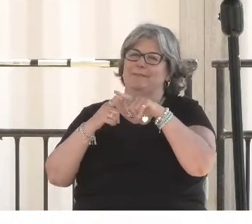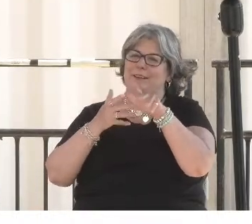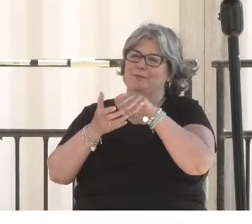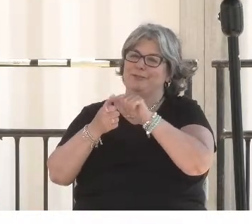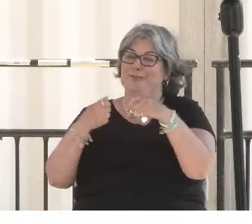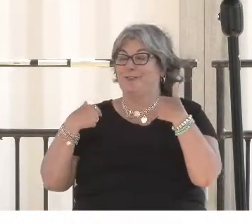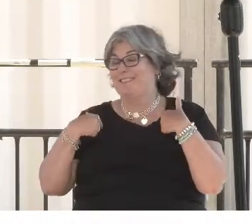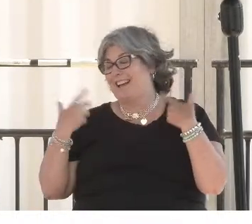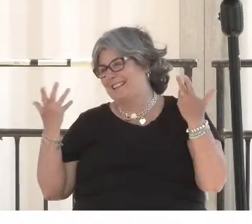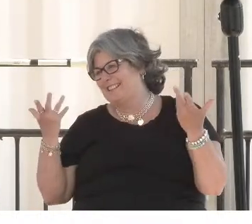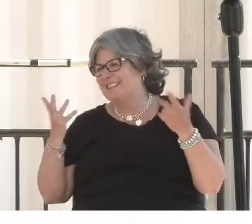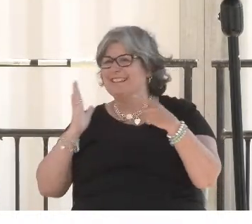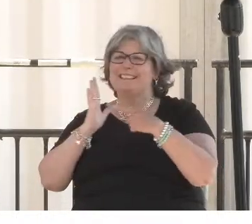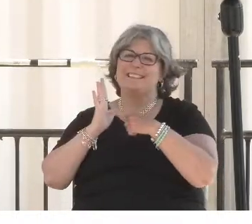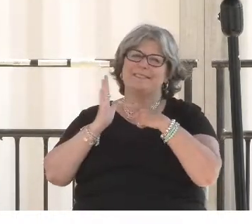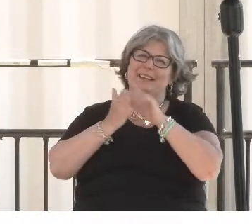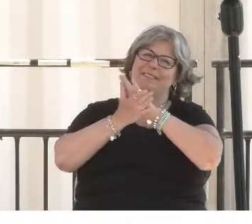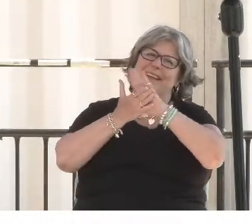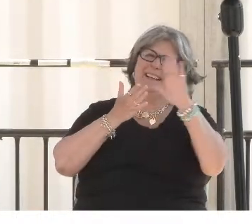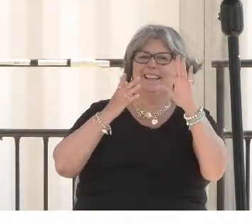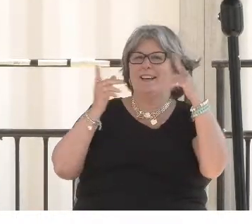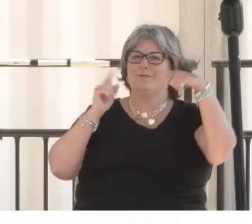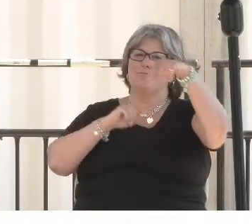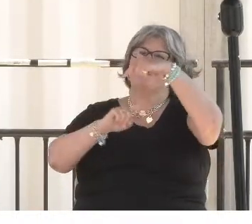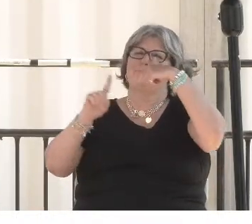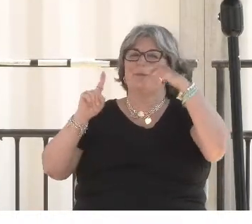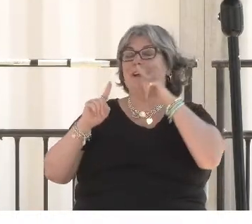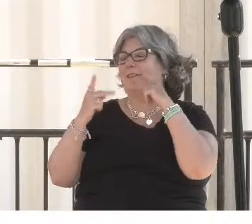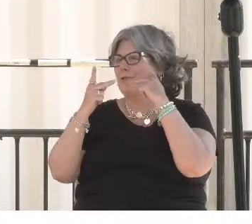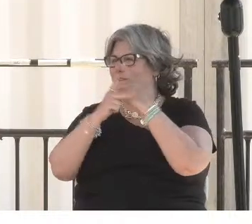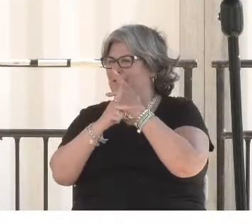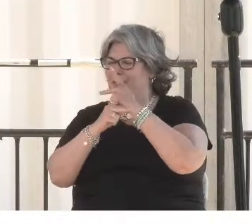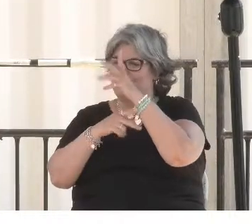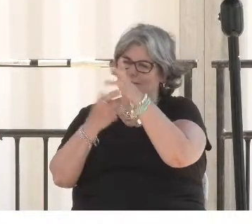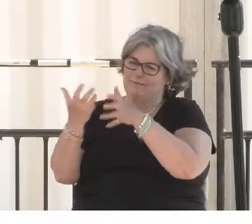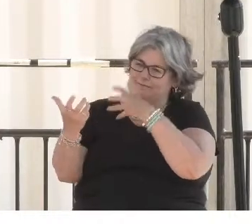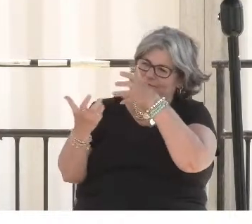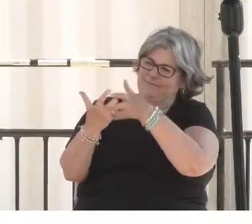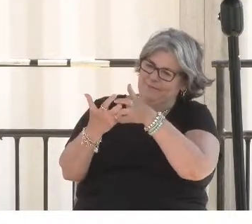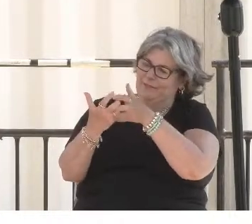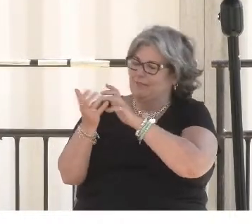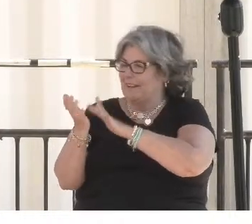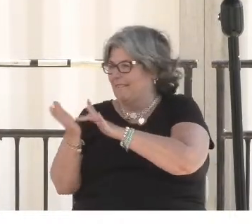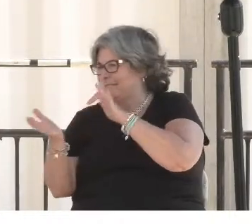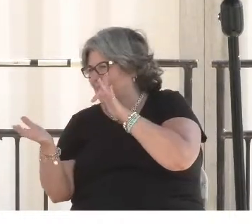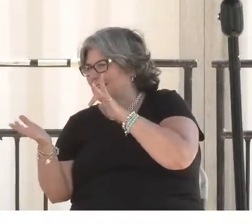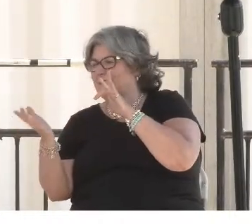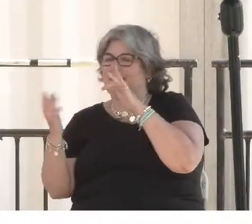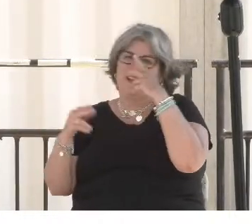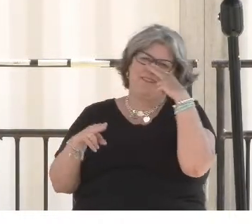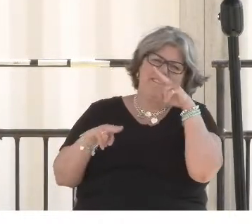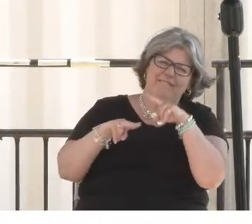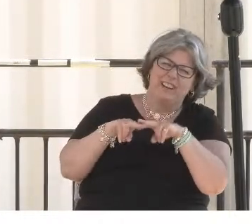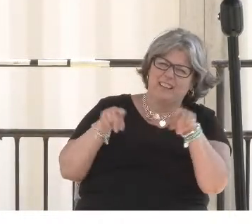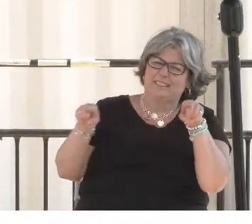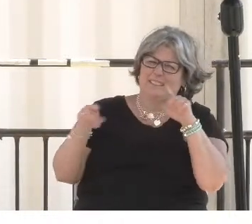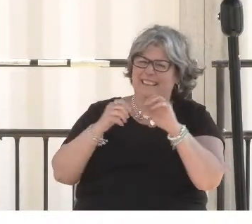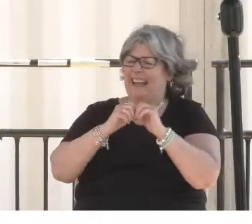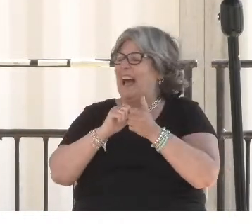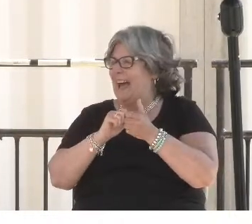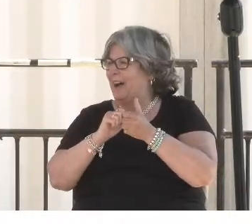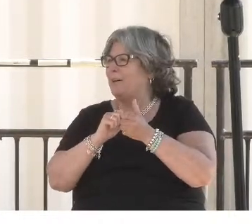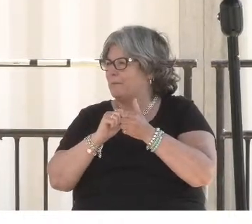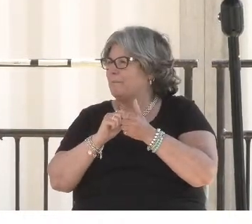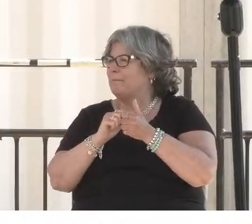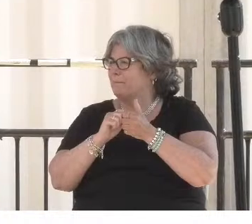toes, and sometimes she gives us a nice little twirl. So we have to really figure out when we're getting stepped on and when we're twirling, and how we do that